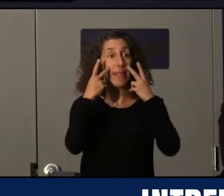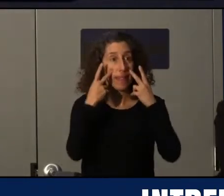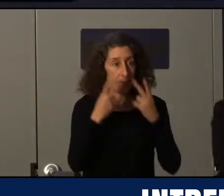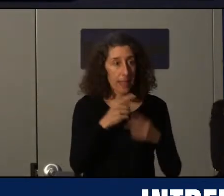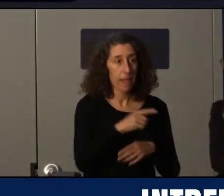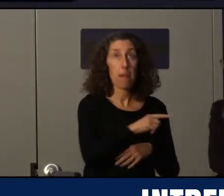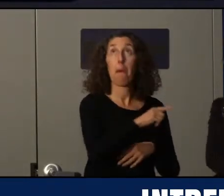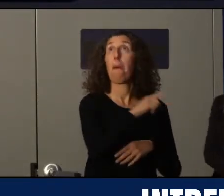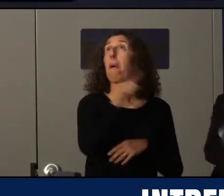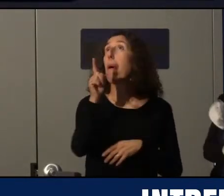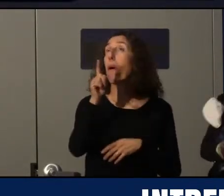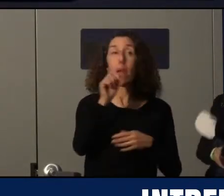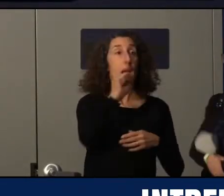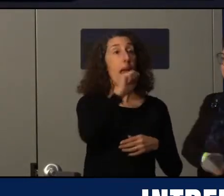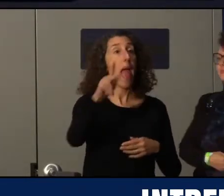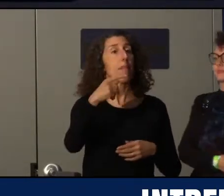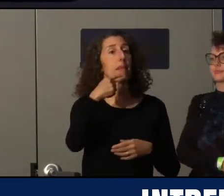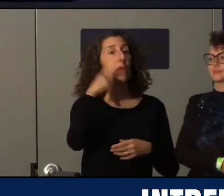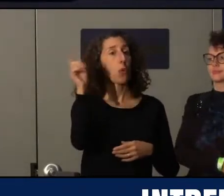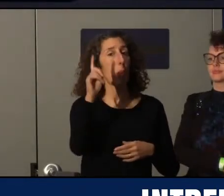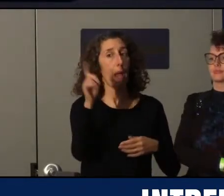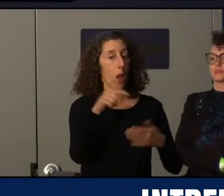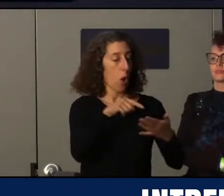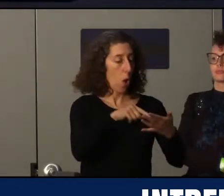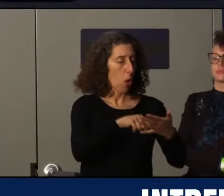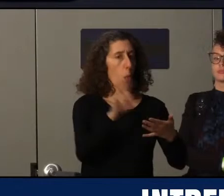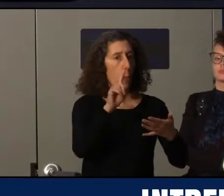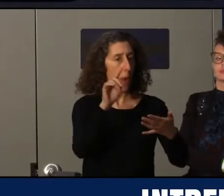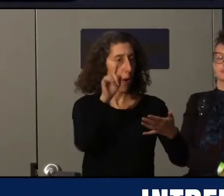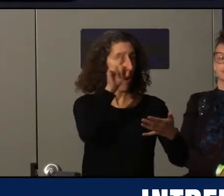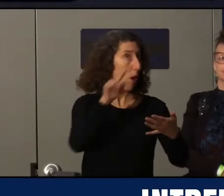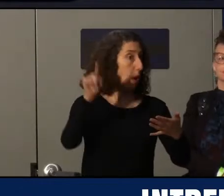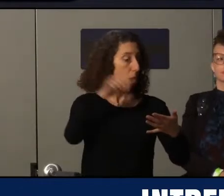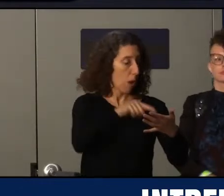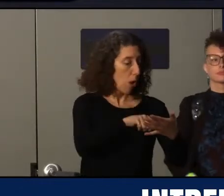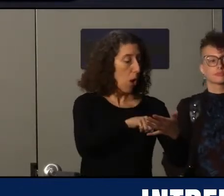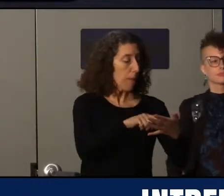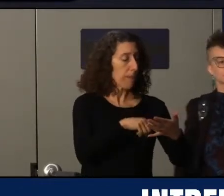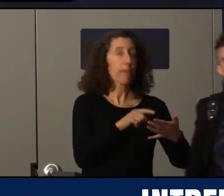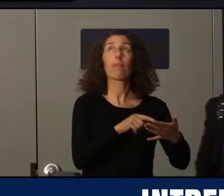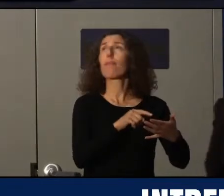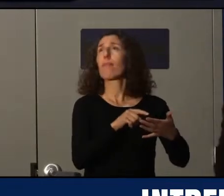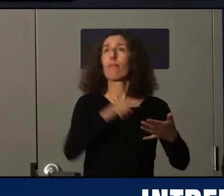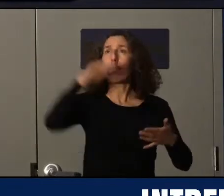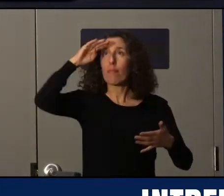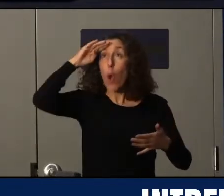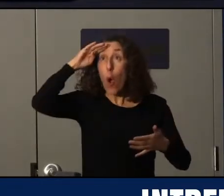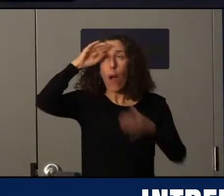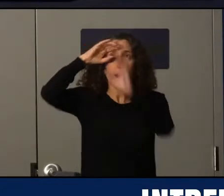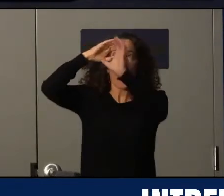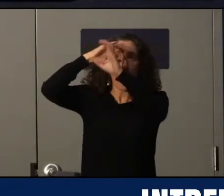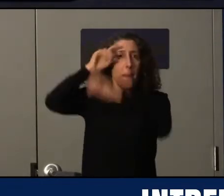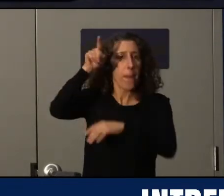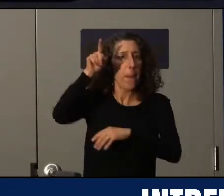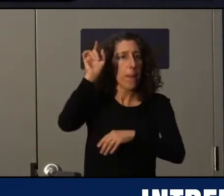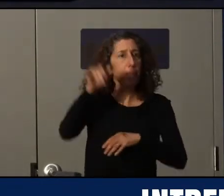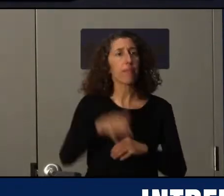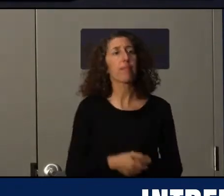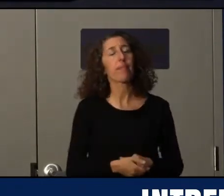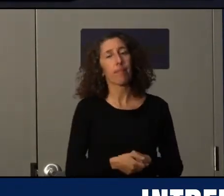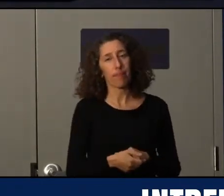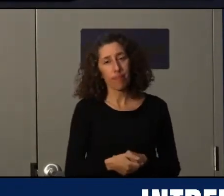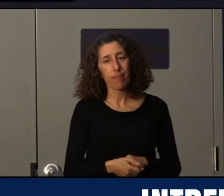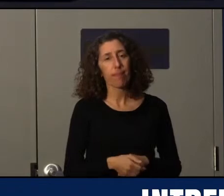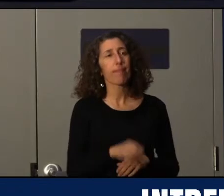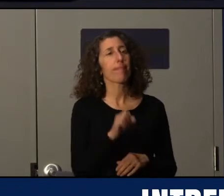overhead. And it's really, I think it's really neat when you start thinking, like just even acknowledging that there are satellites is a really cool thing